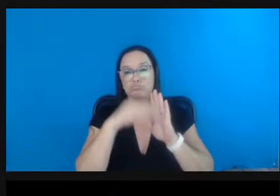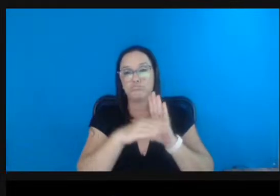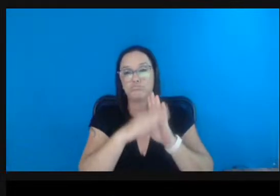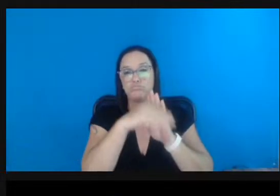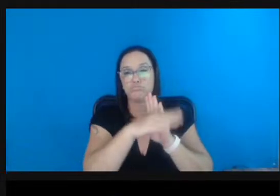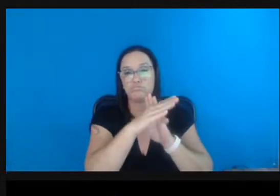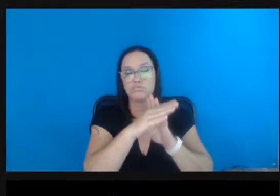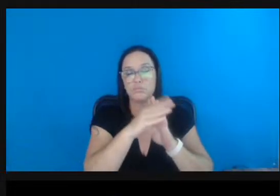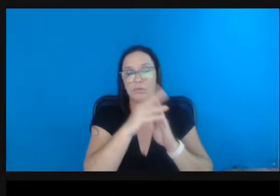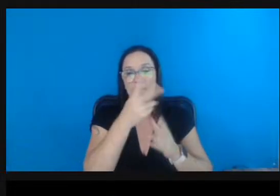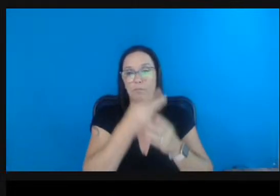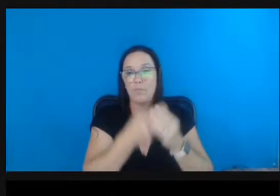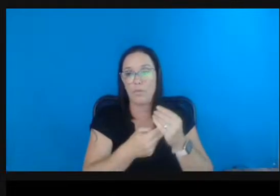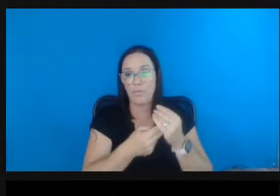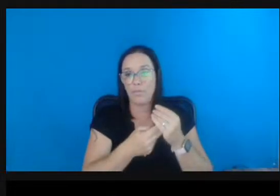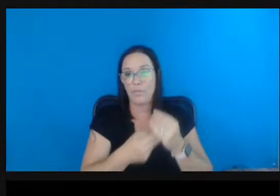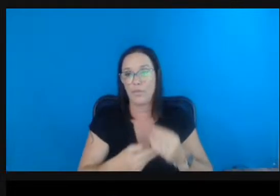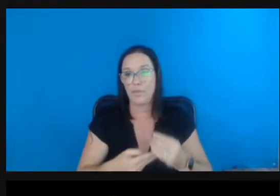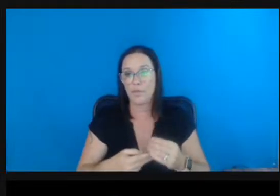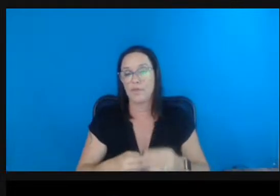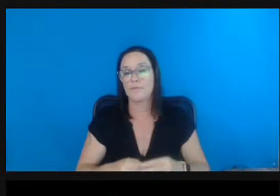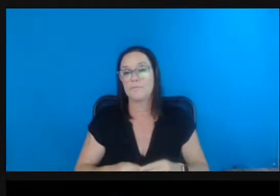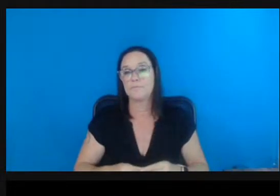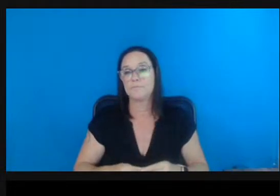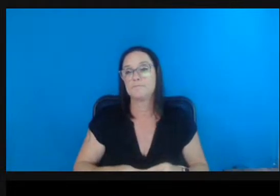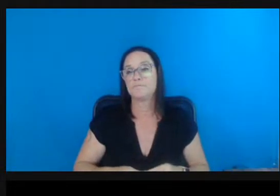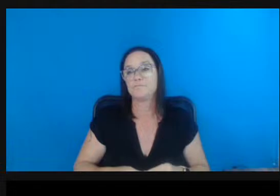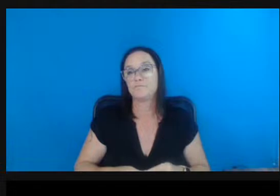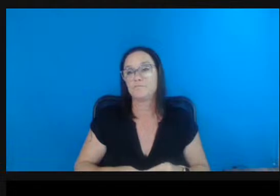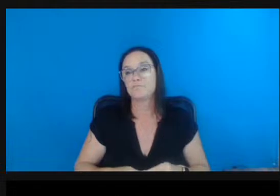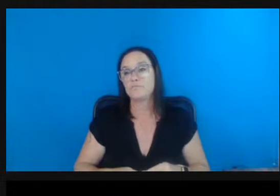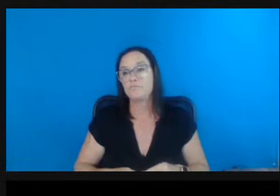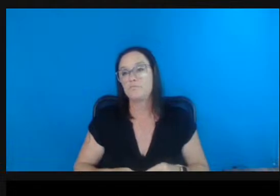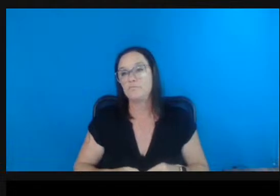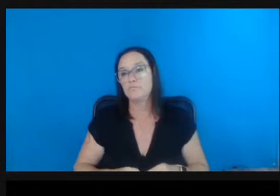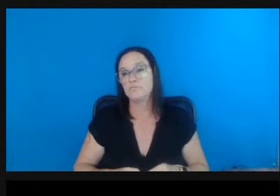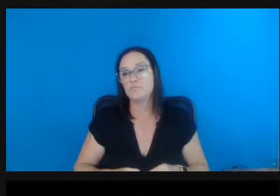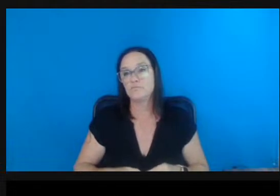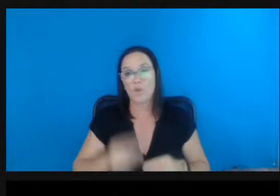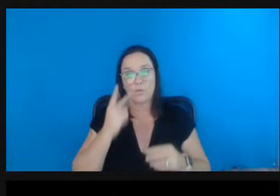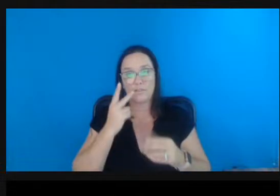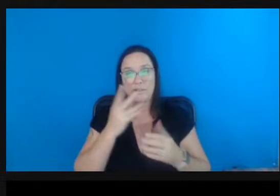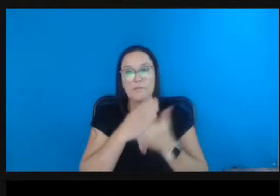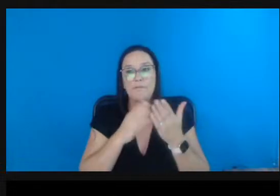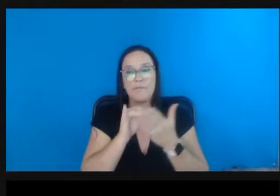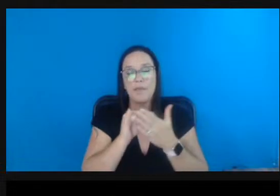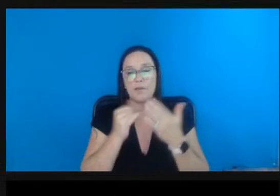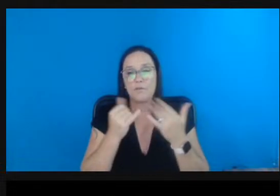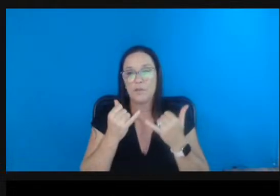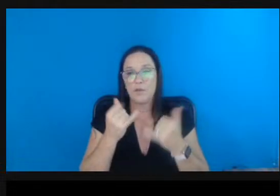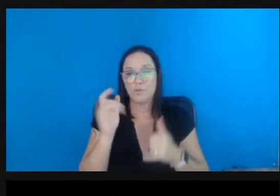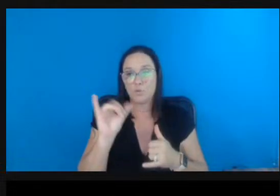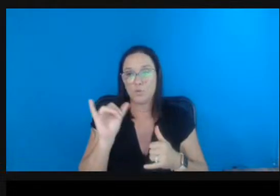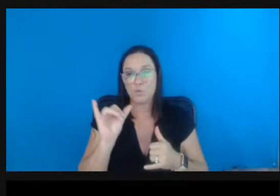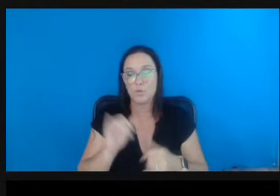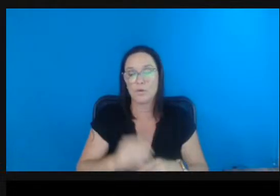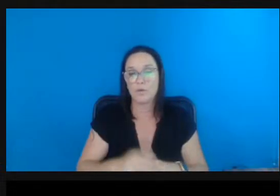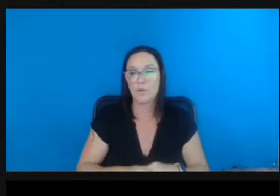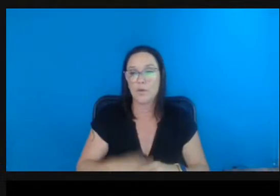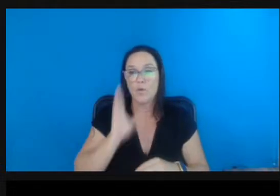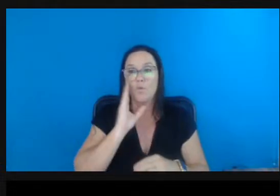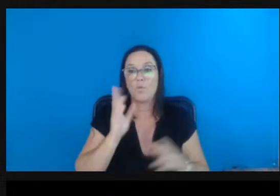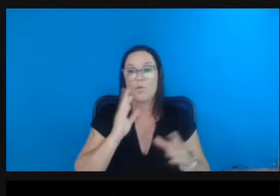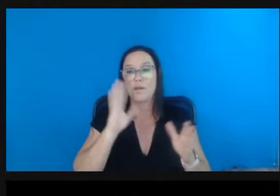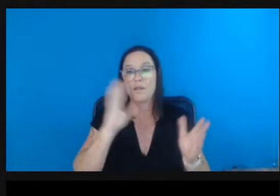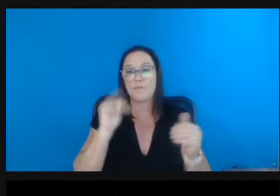both of these recharge eras as well. So we're seeing some of that here as well, but you'd expect that when we reach